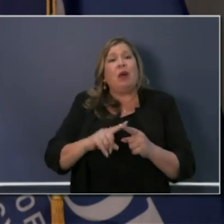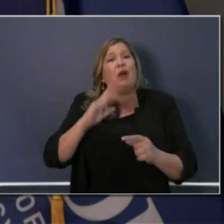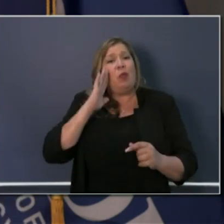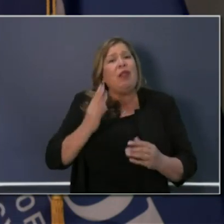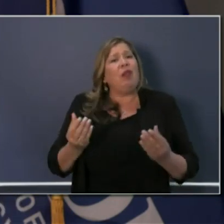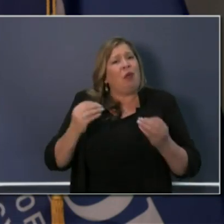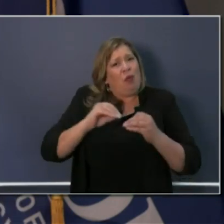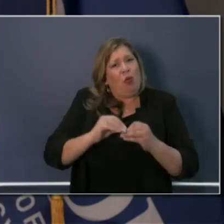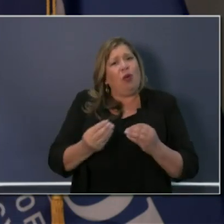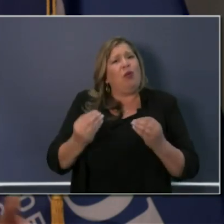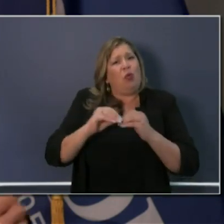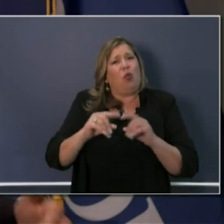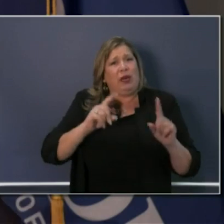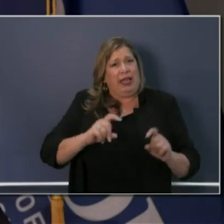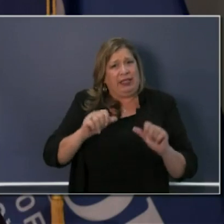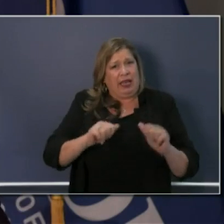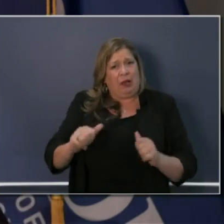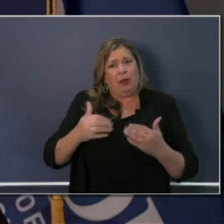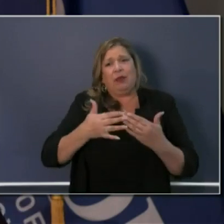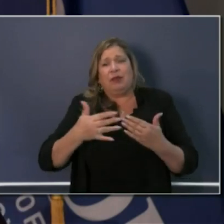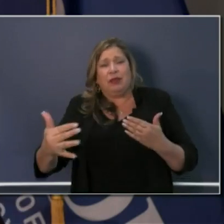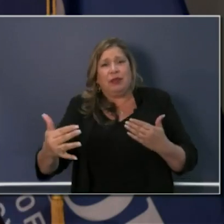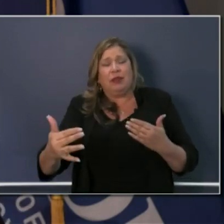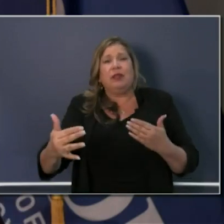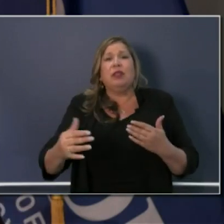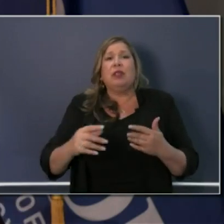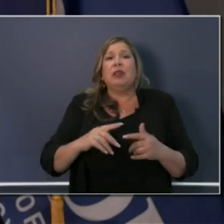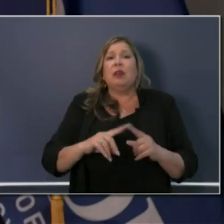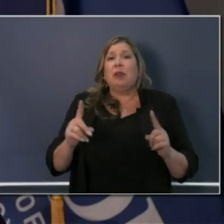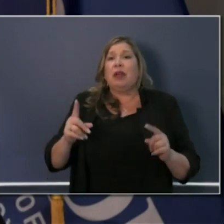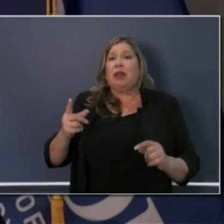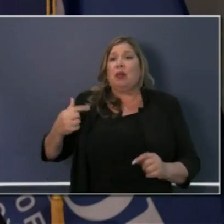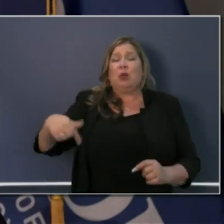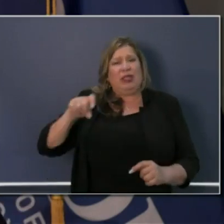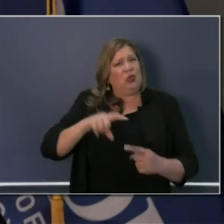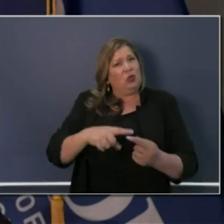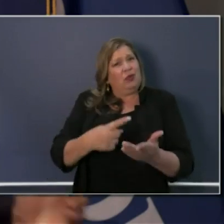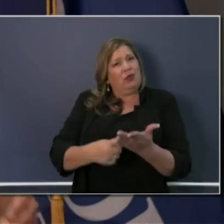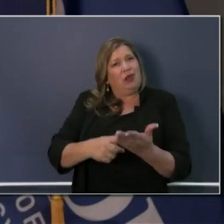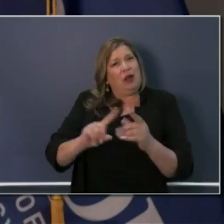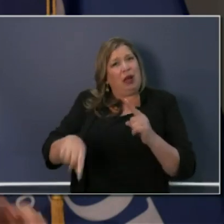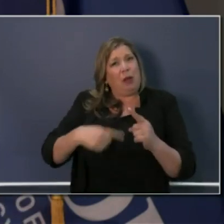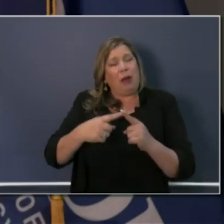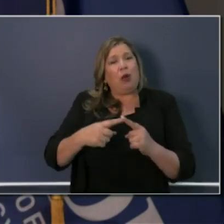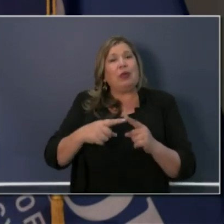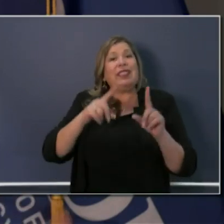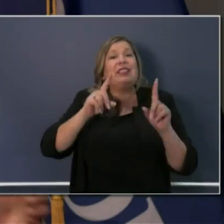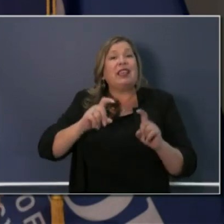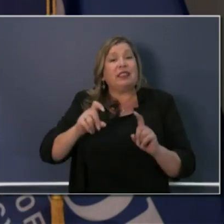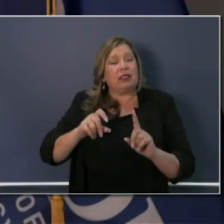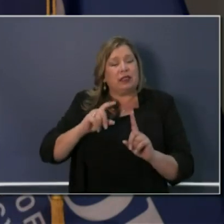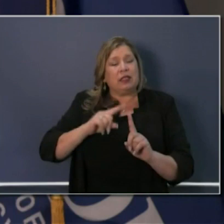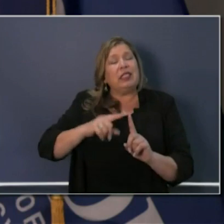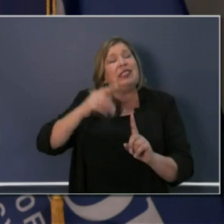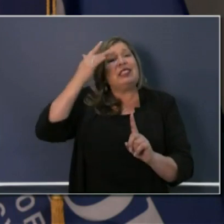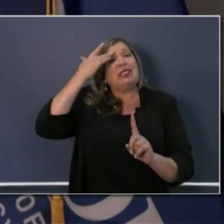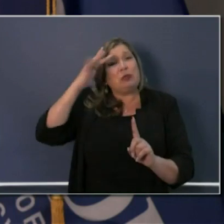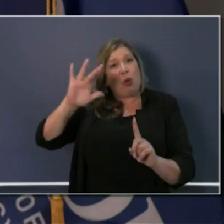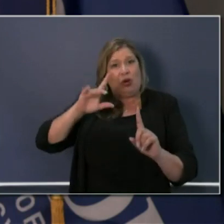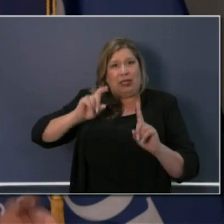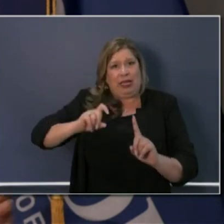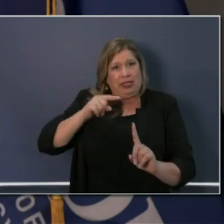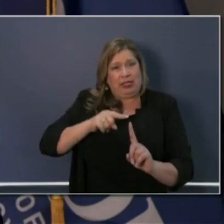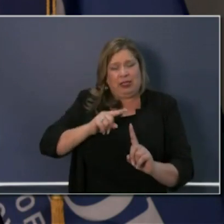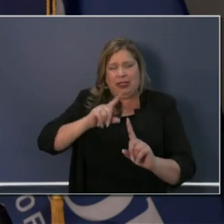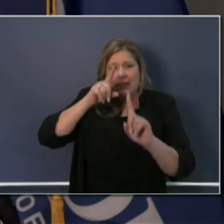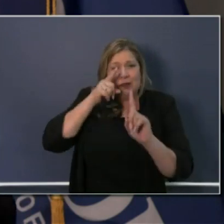to come, we need to, I think, have a different conversation in this country around testing. And that is smart testing, targeted testing, and